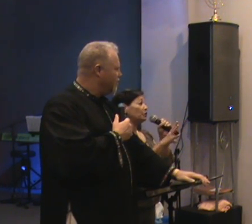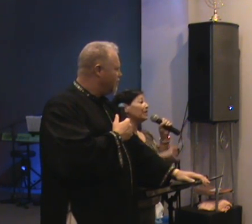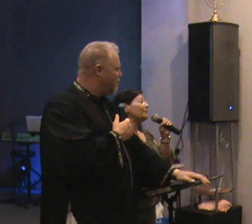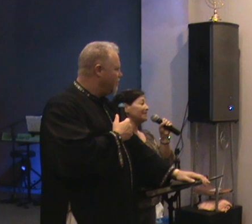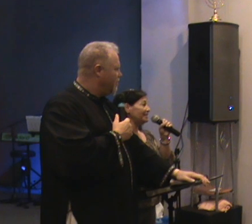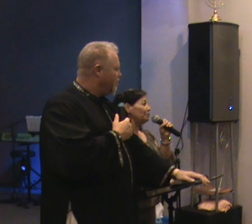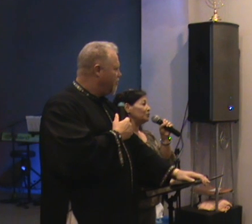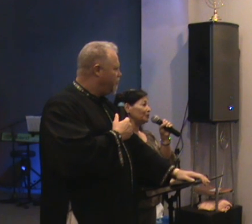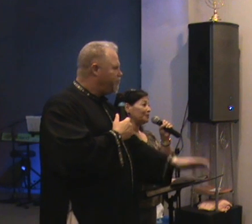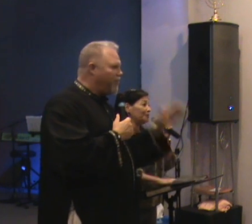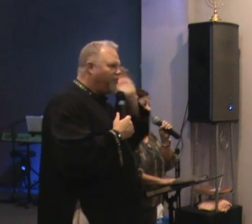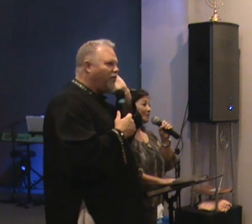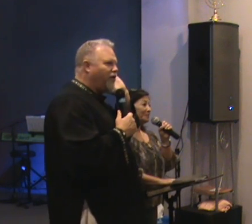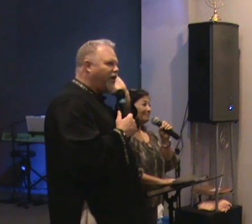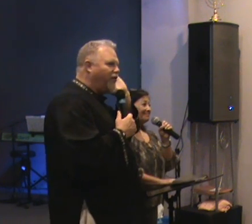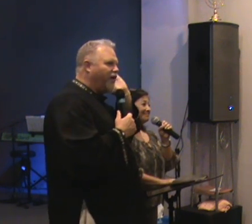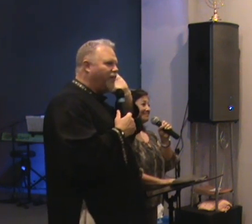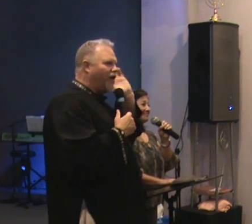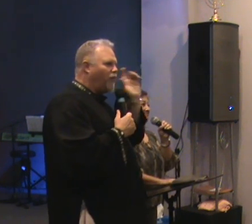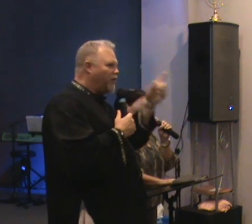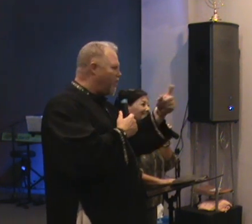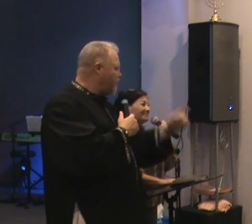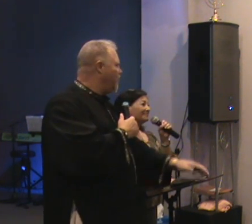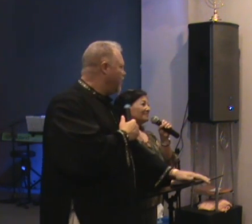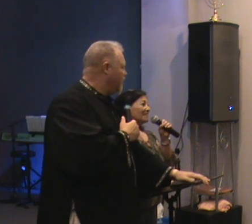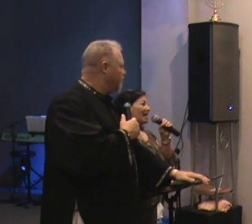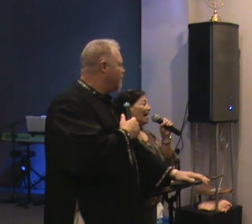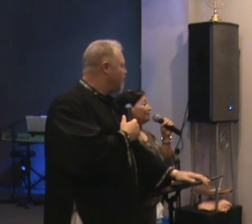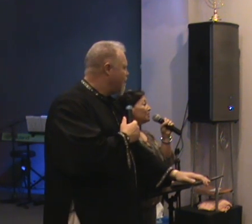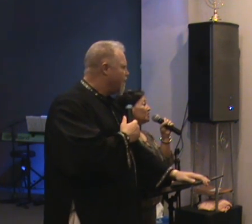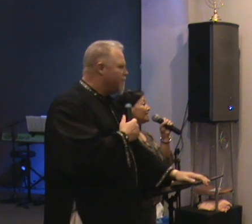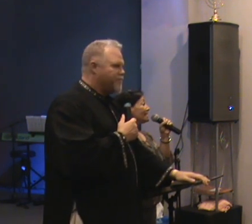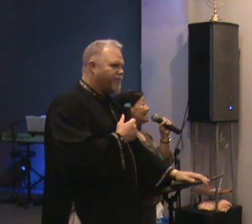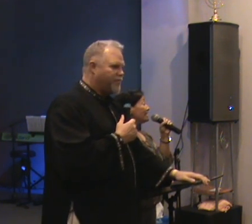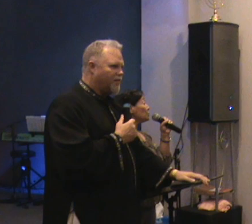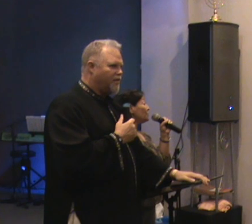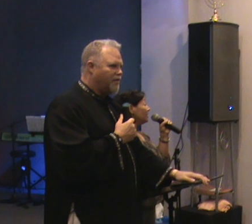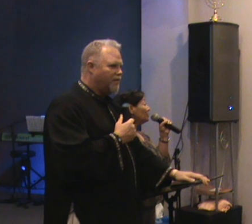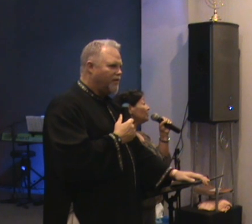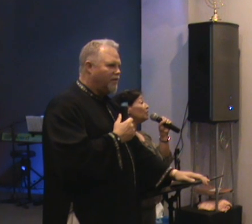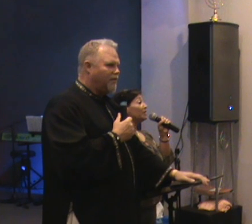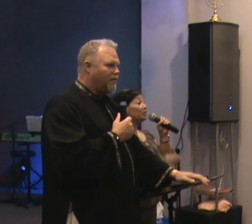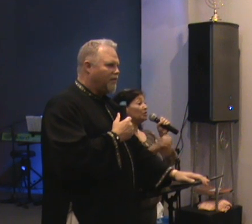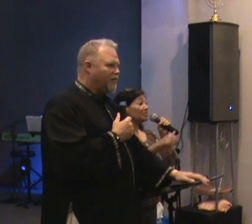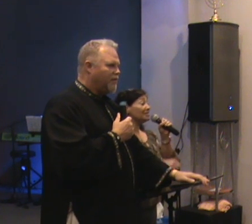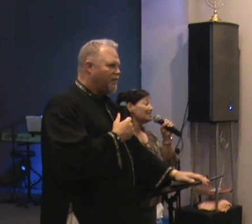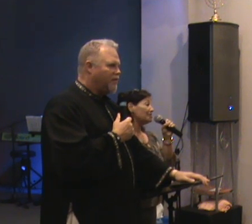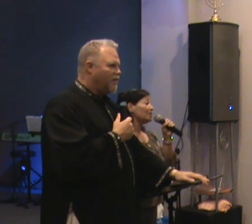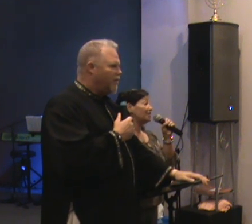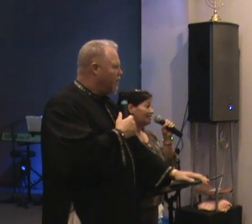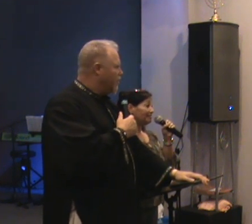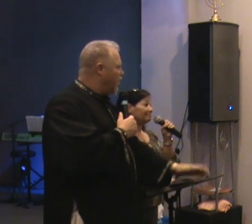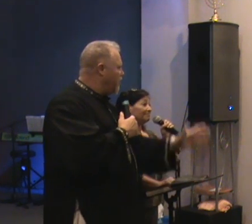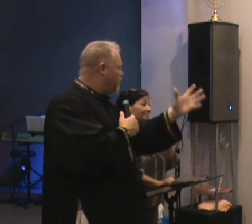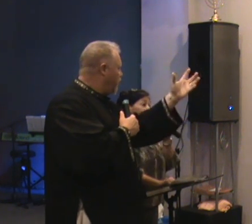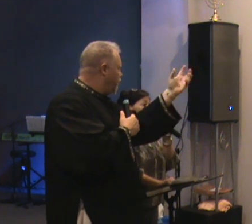habla en otras partes del mundo. People are hearing about what God is doing here. Hay personas que están escuchando de lo que Dios está haciendo